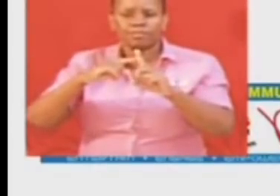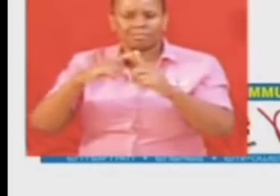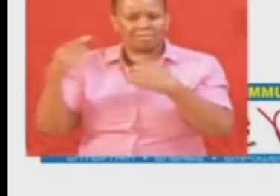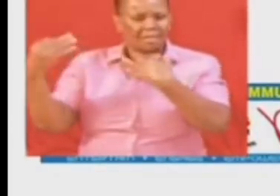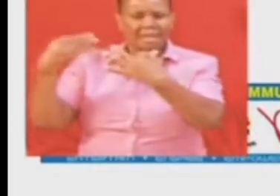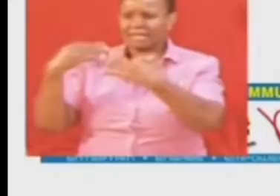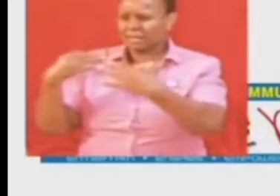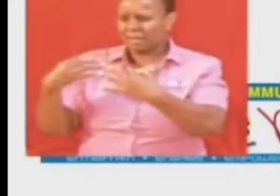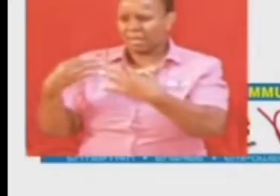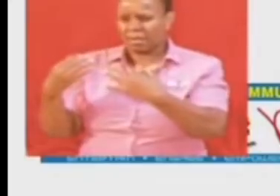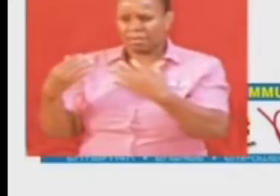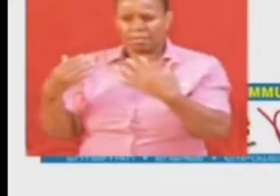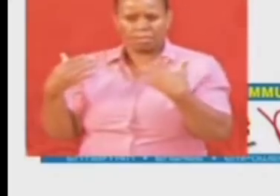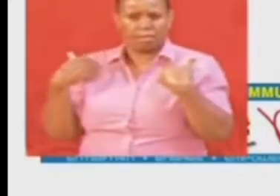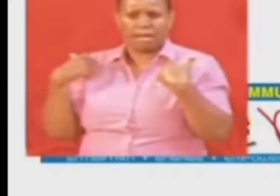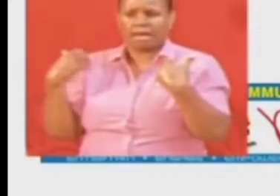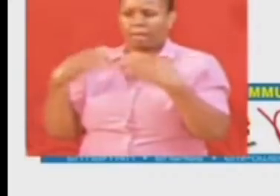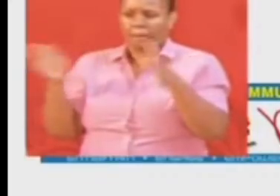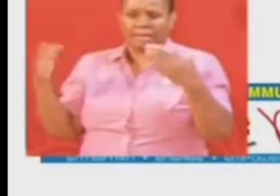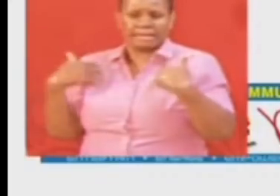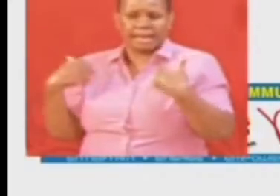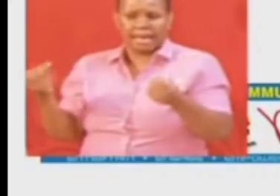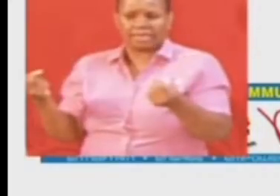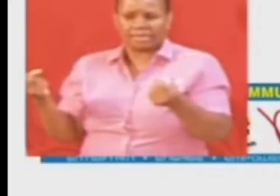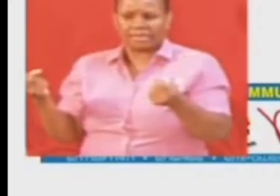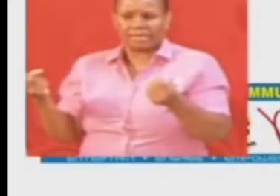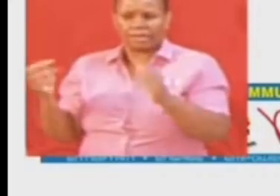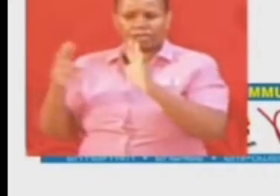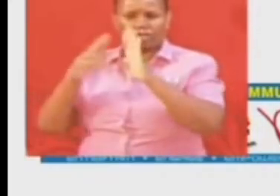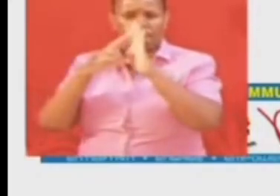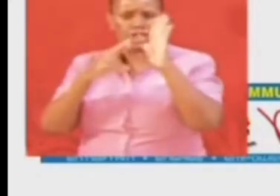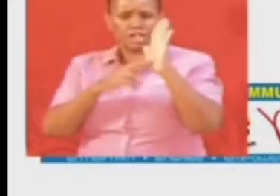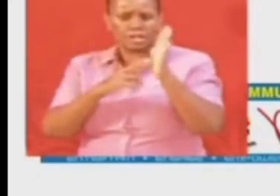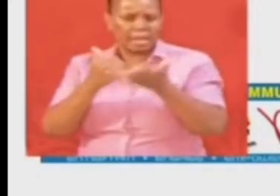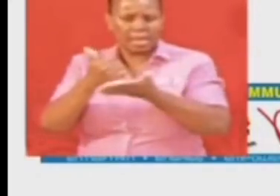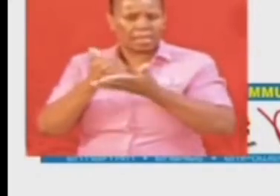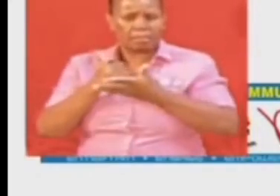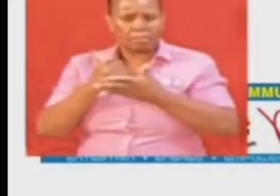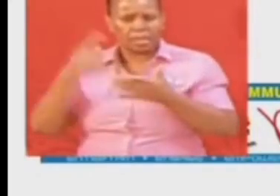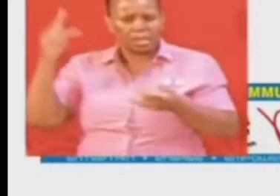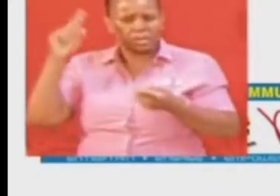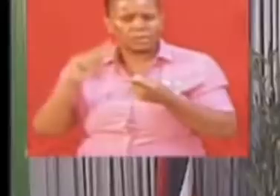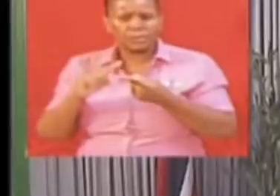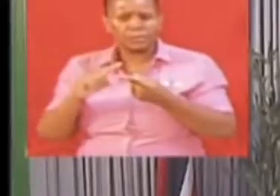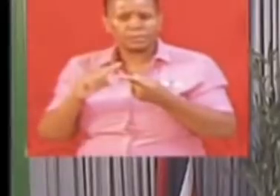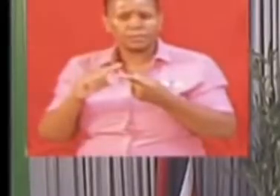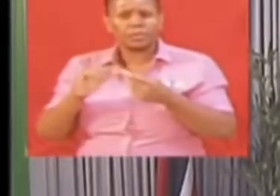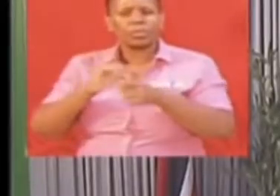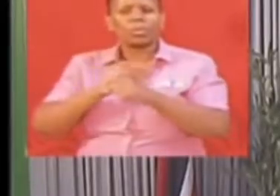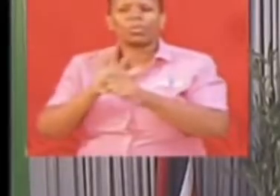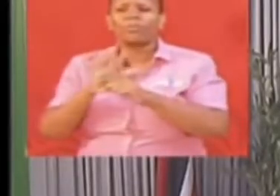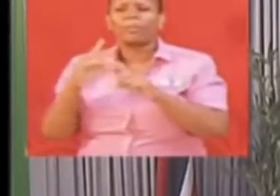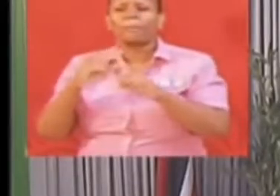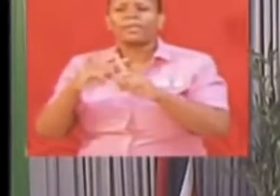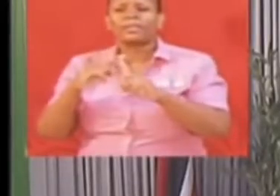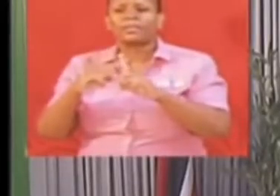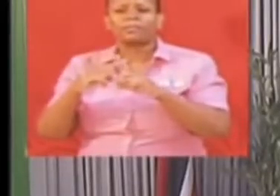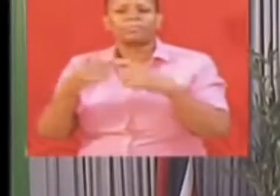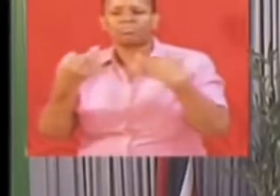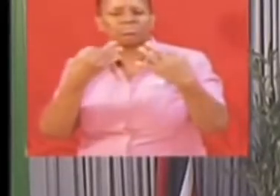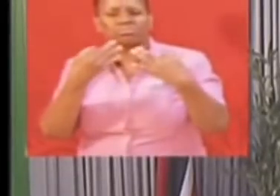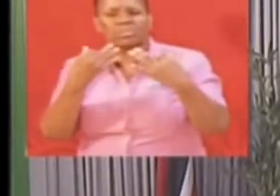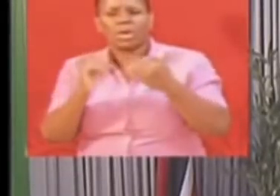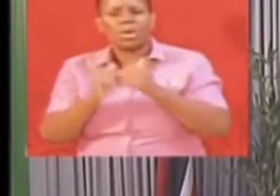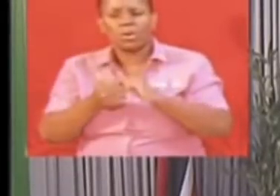flu vaccines. So I would just like to know, would Trinidad and Tobago also be affected in this? Okay, thank you. I'll take the second question